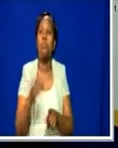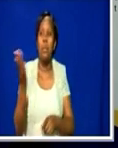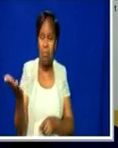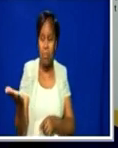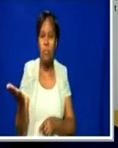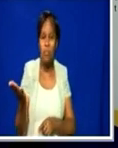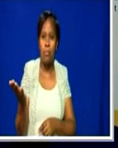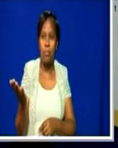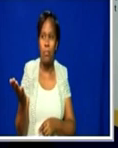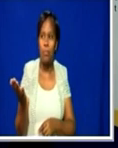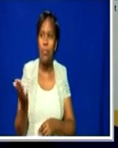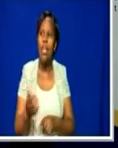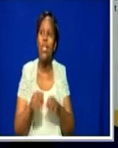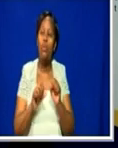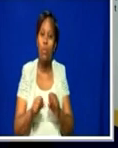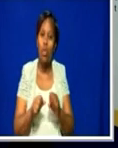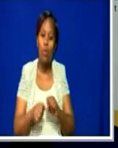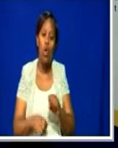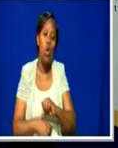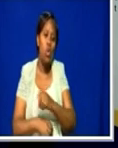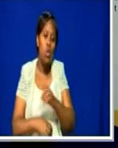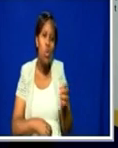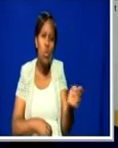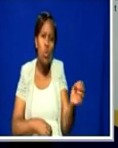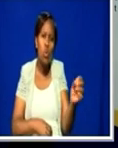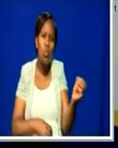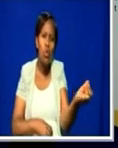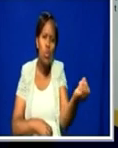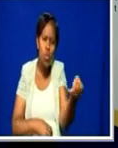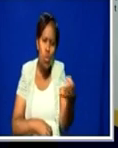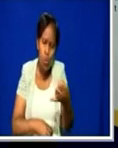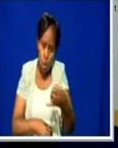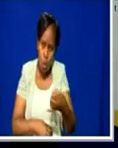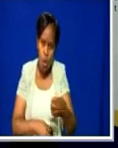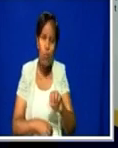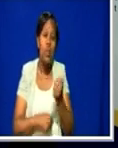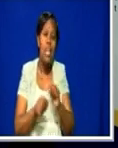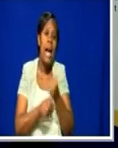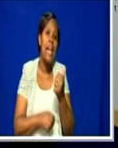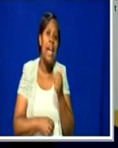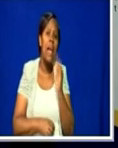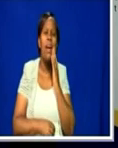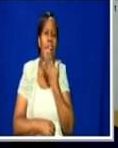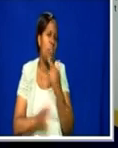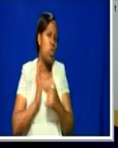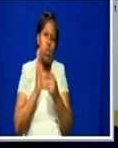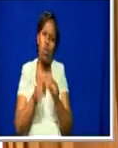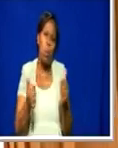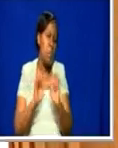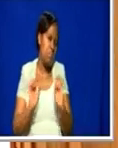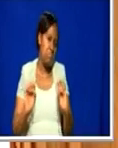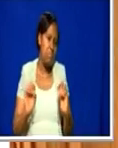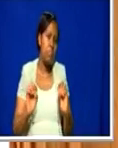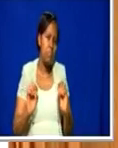use whiteout. Yes. Then you'll be able to draw because this is black. Yeah. So if you use any other color, it may not come out. And this one usually